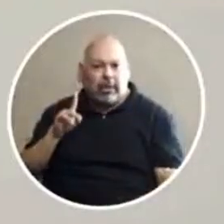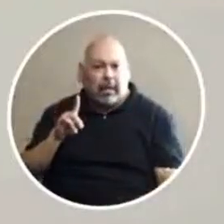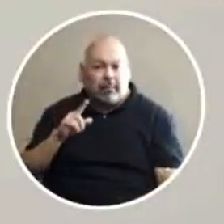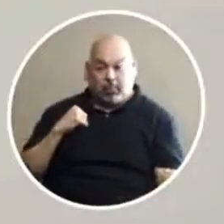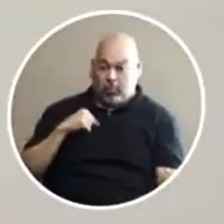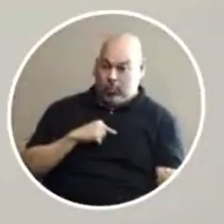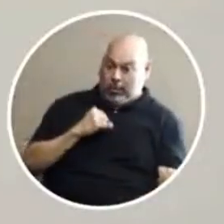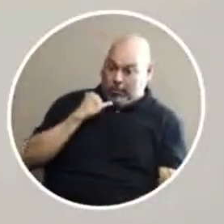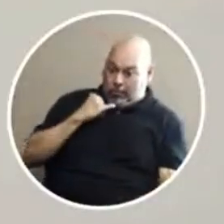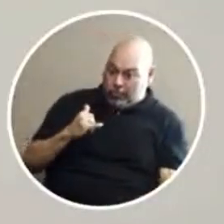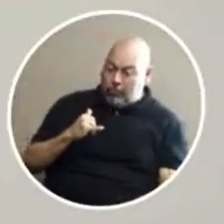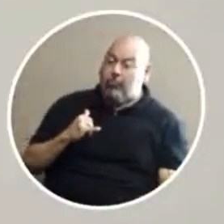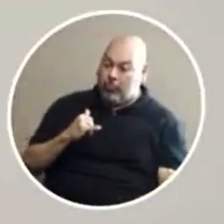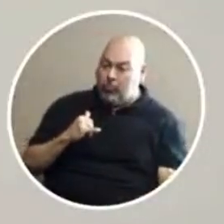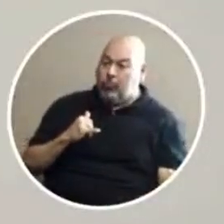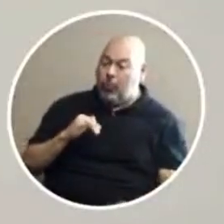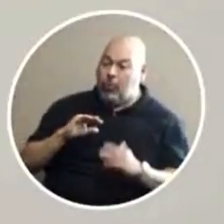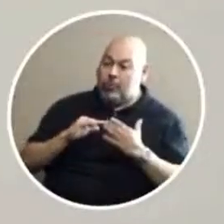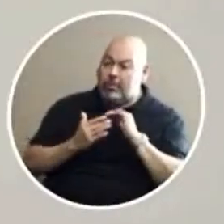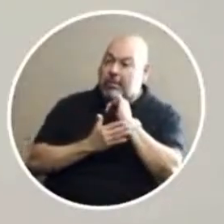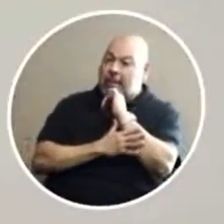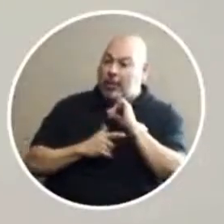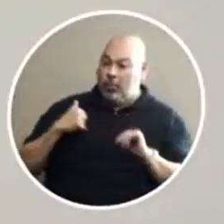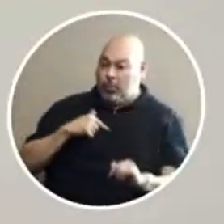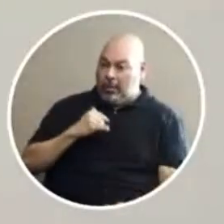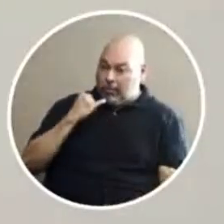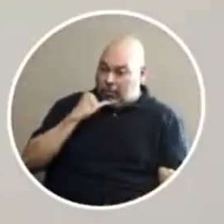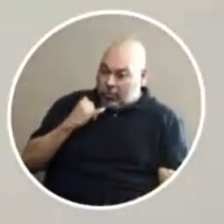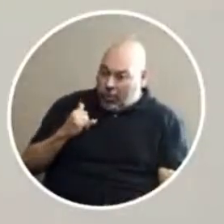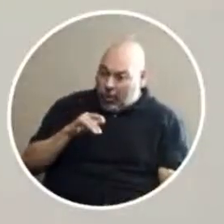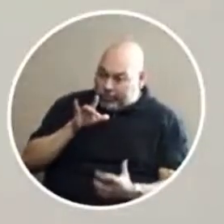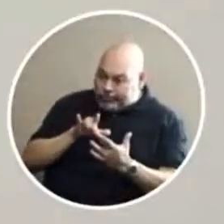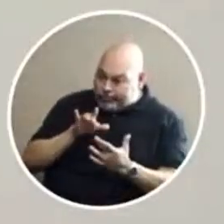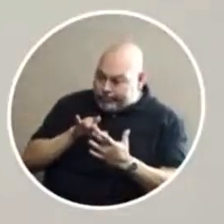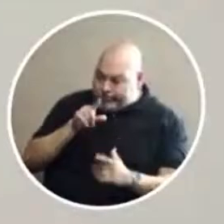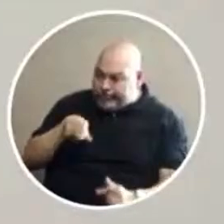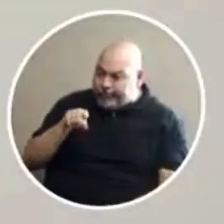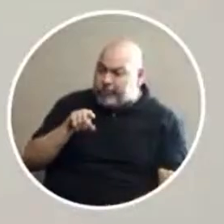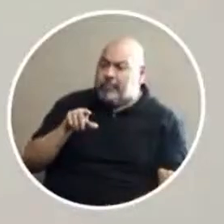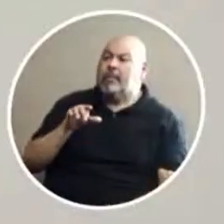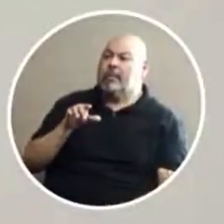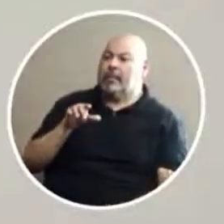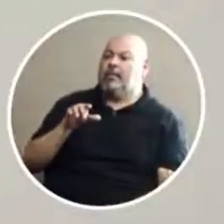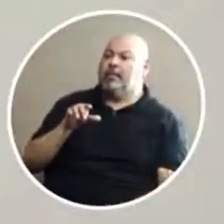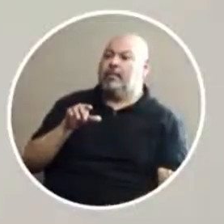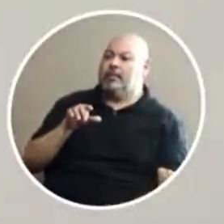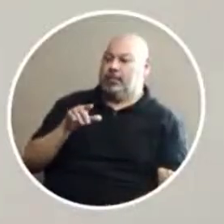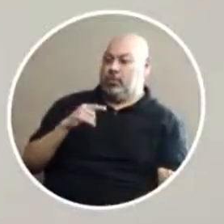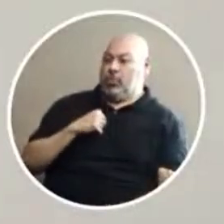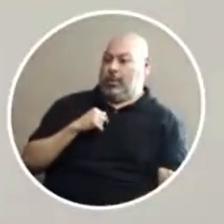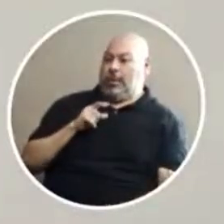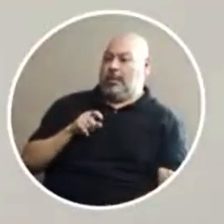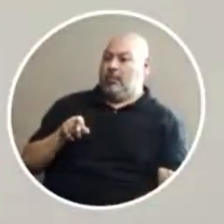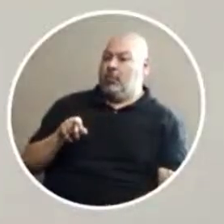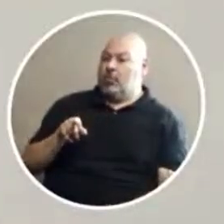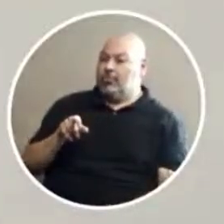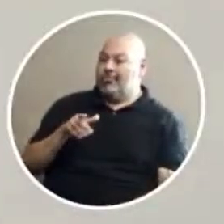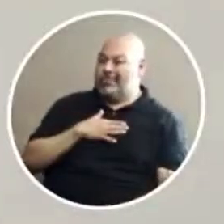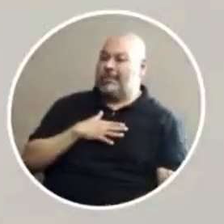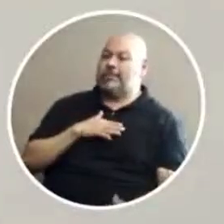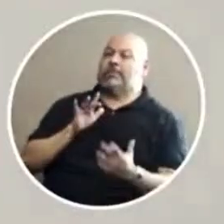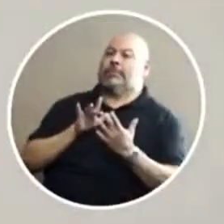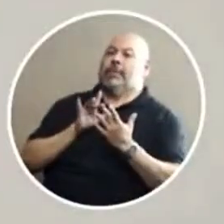received a call from the Department of Public Health within 24 hours of having received the results, we need for you